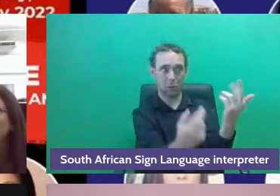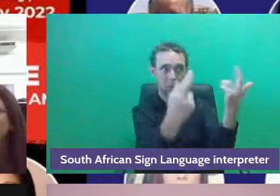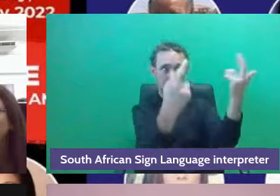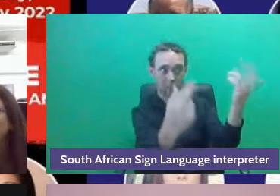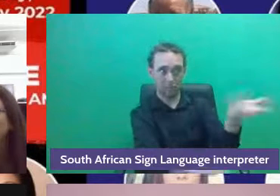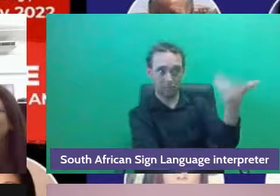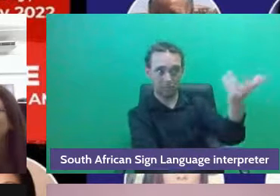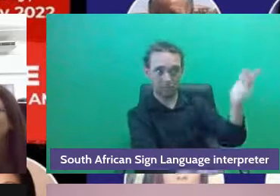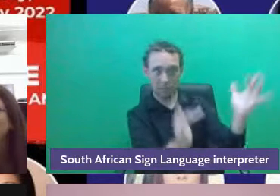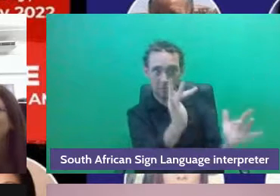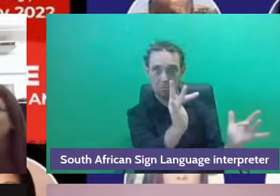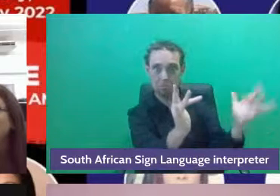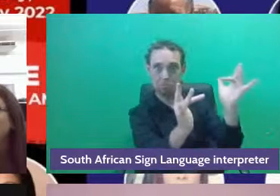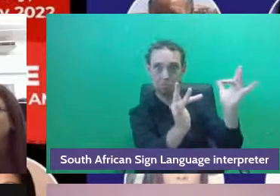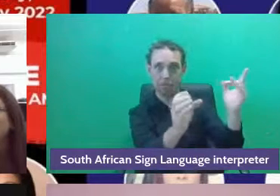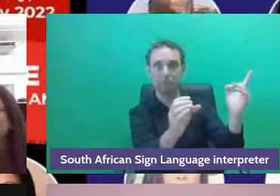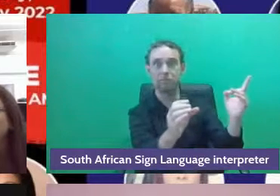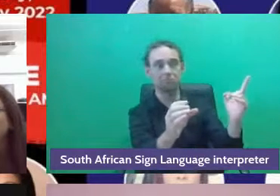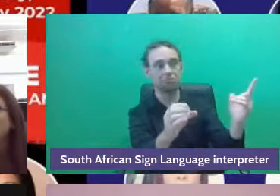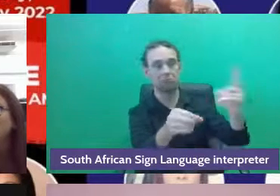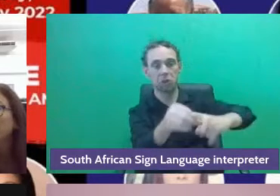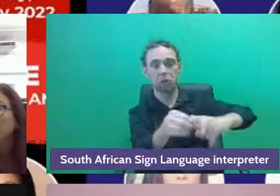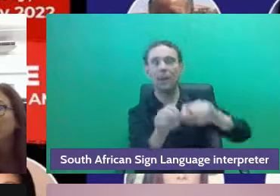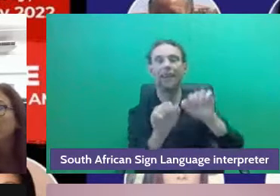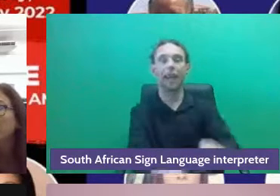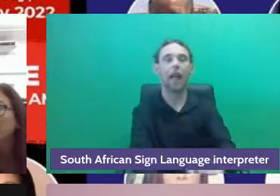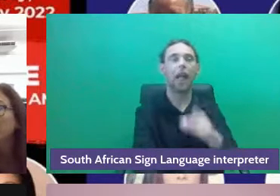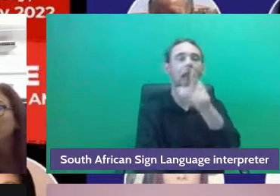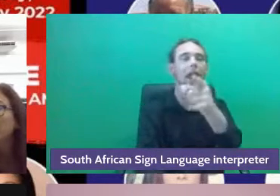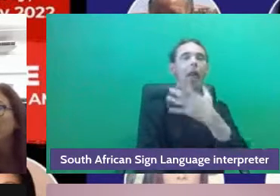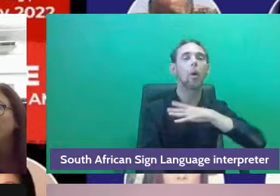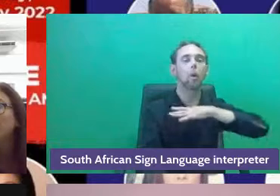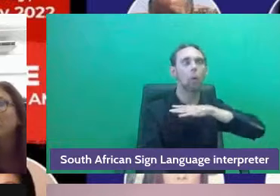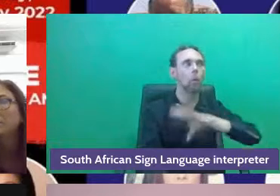just join our conversation. And as a broad